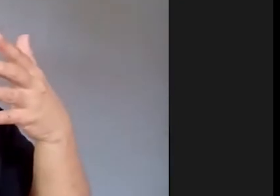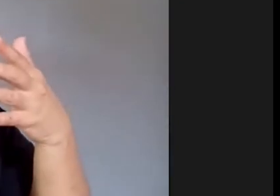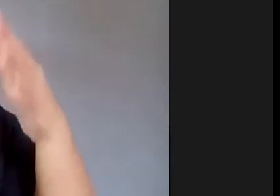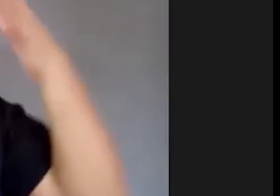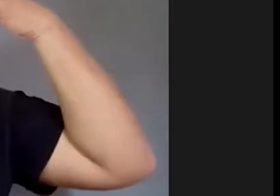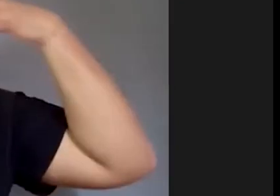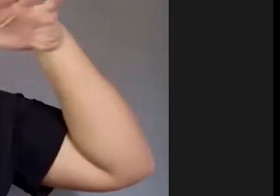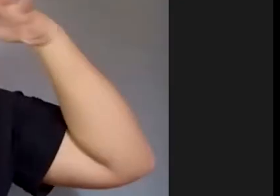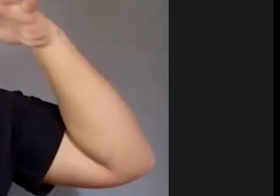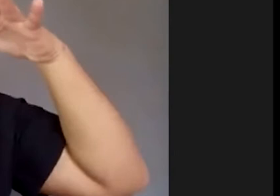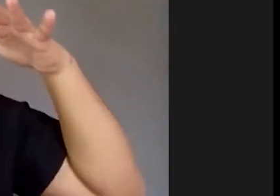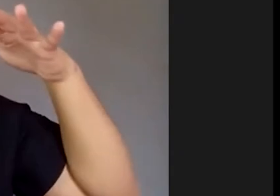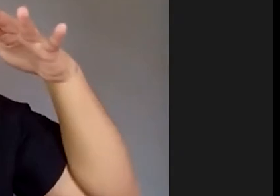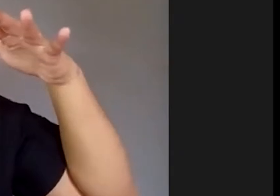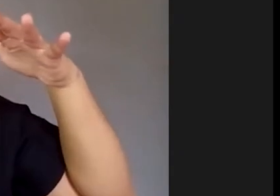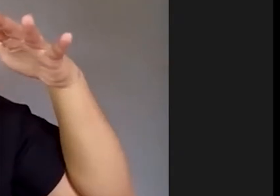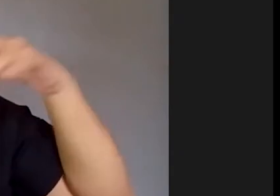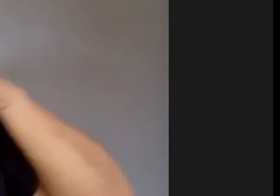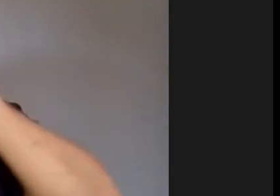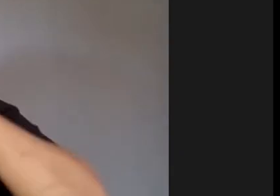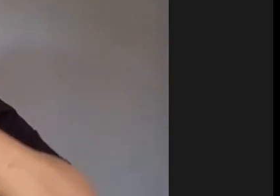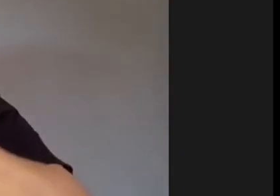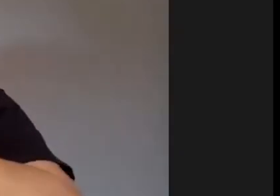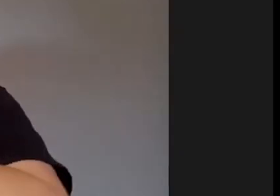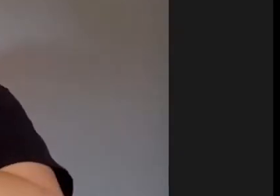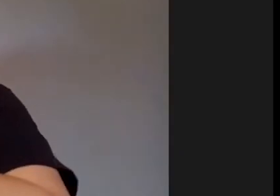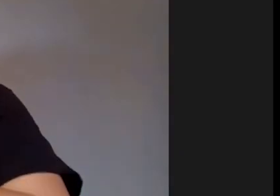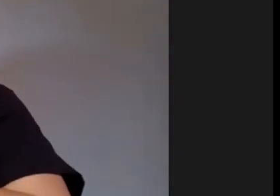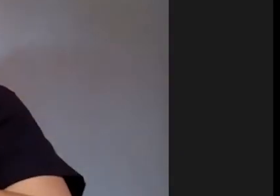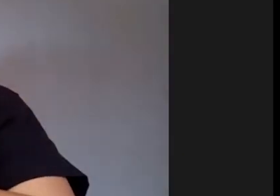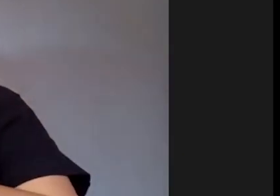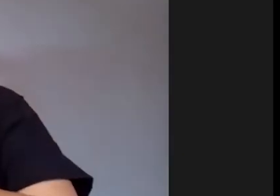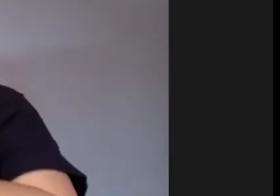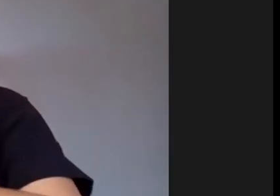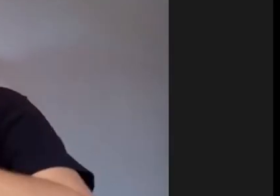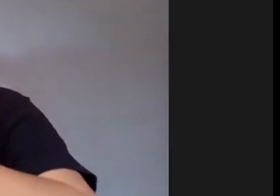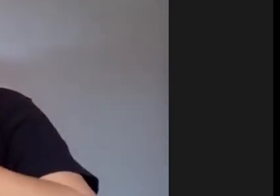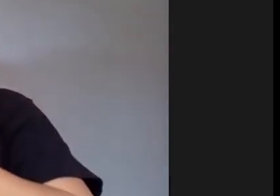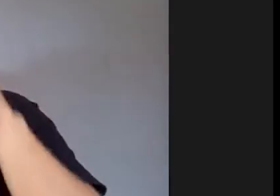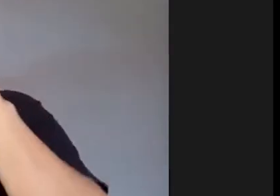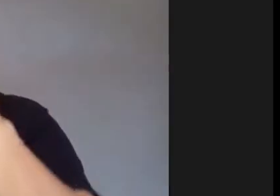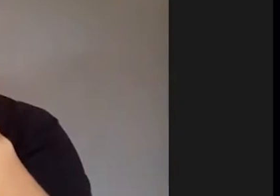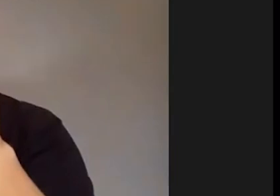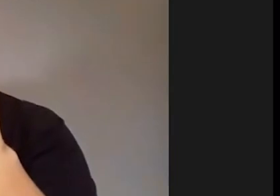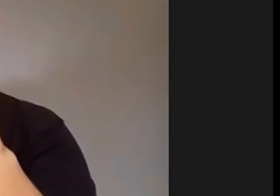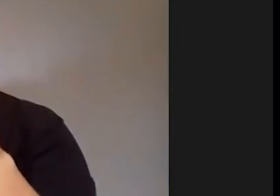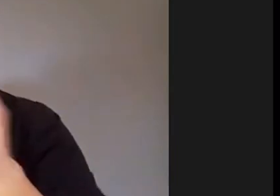is an interpreter in English, is what? A verb or a